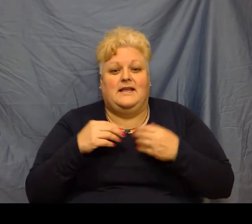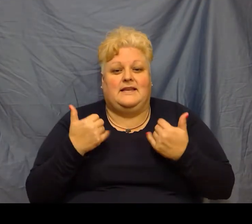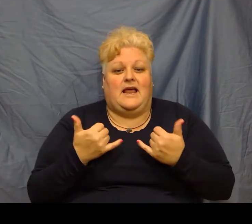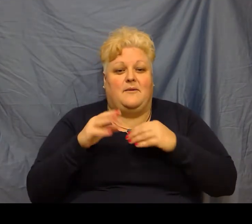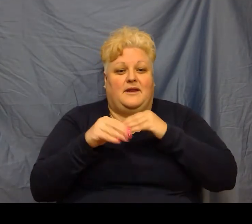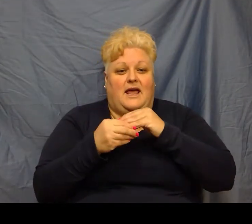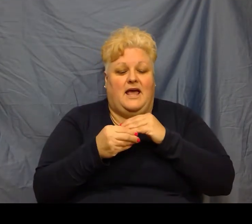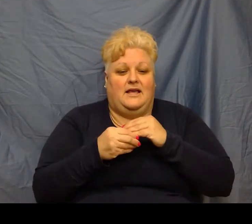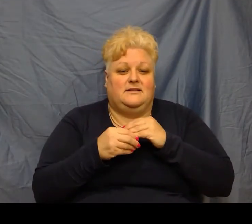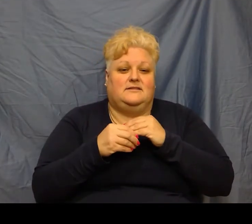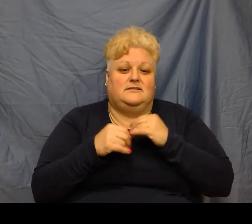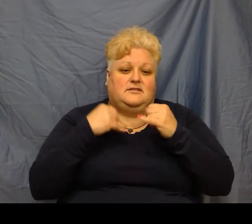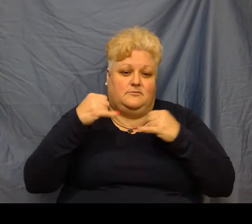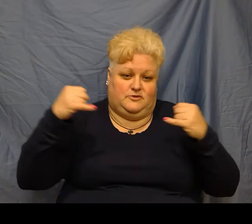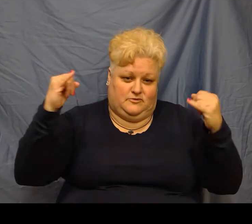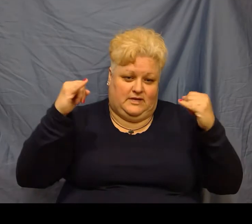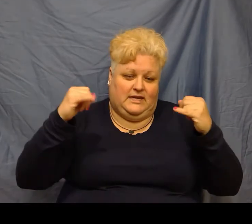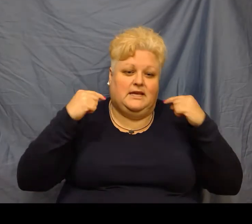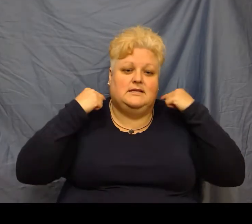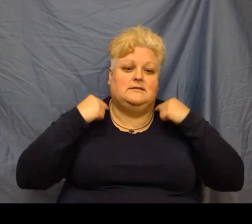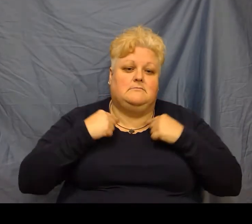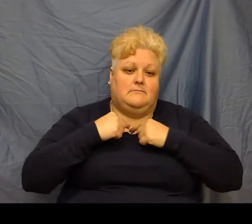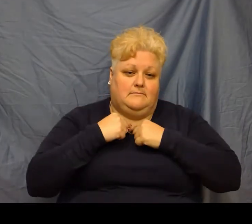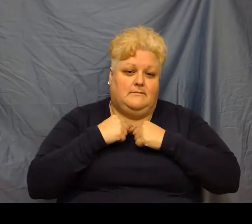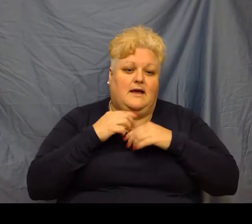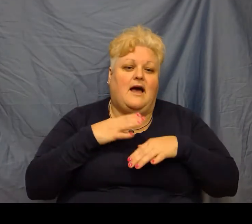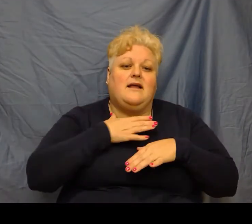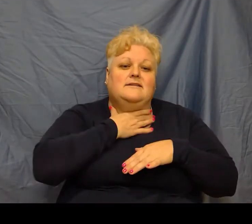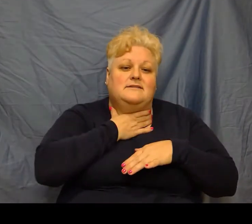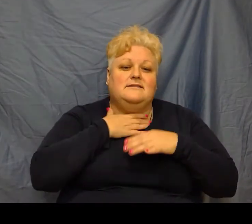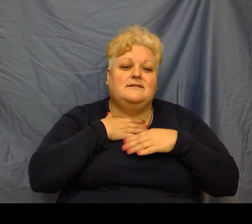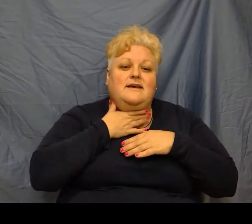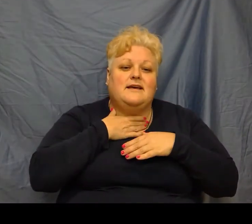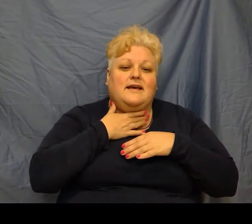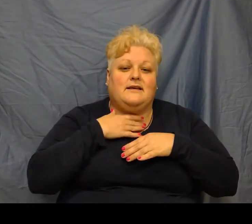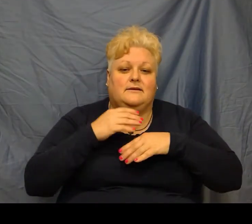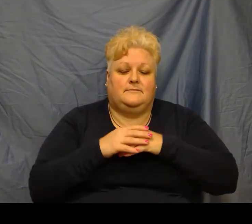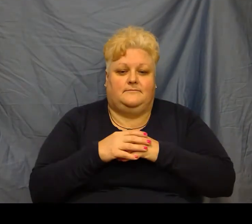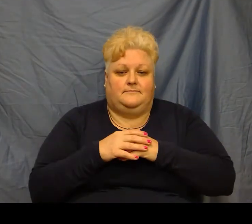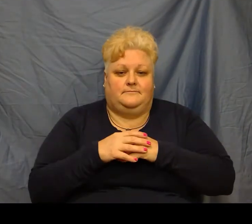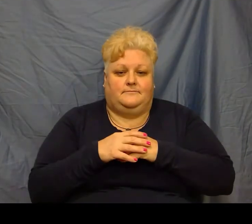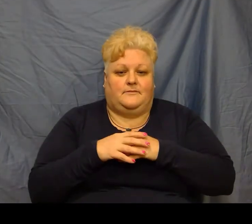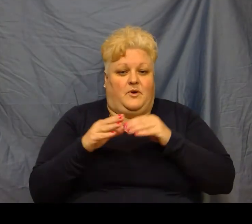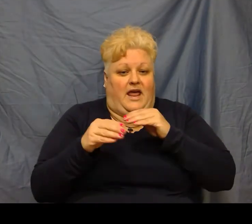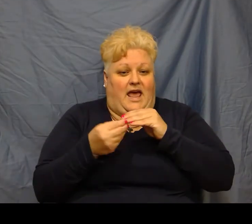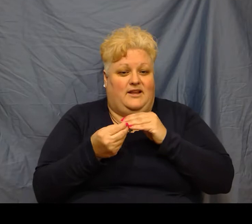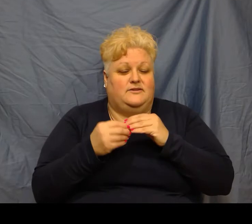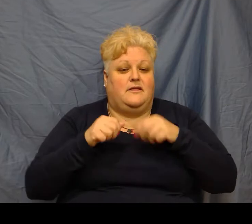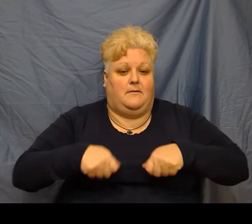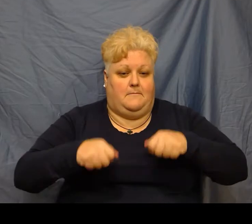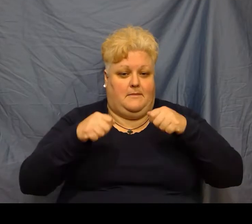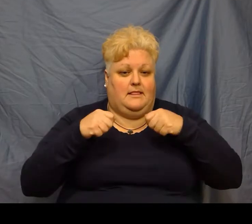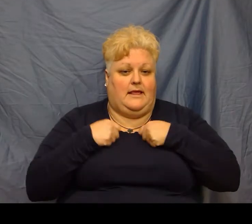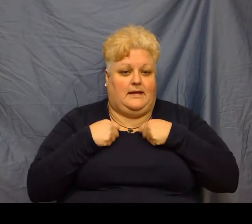Now I'm going to add some string and beads around his neck. I'm incorporating this into his